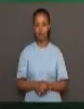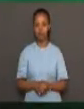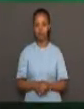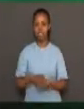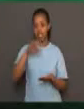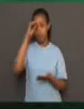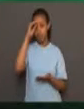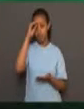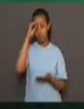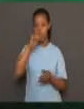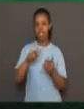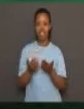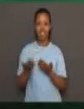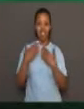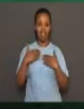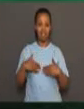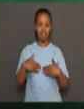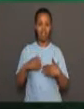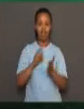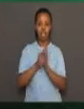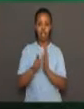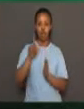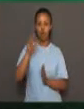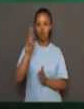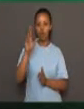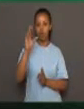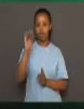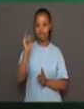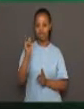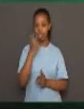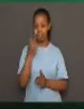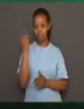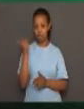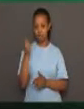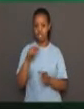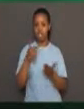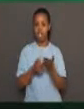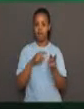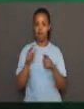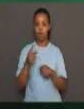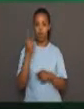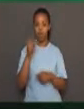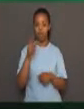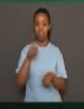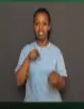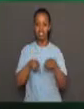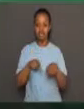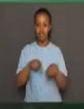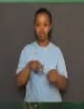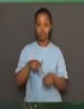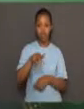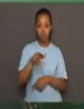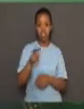learned from fossils such as Lucy that bipedalism came before the large